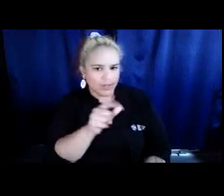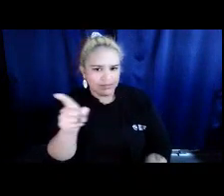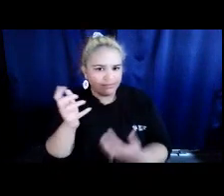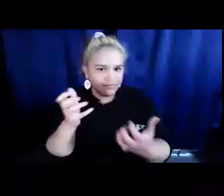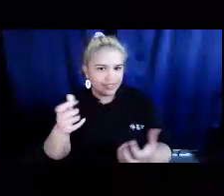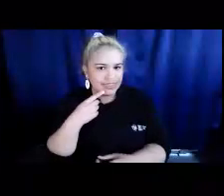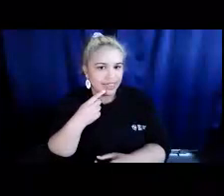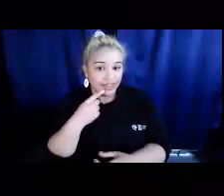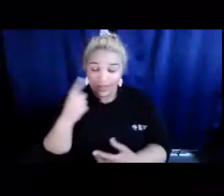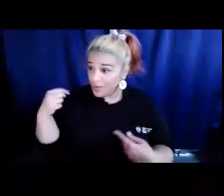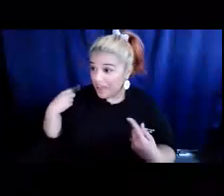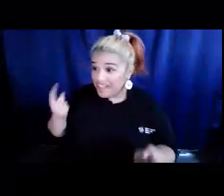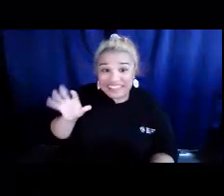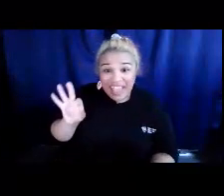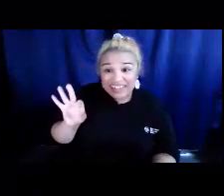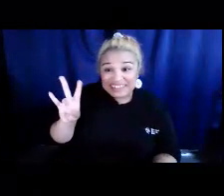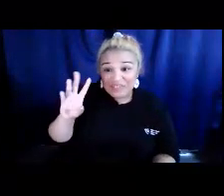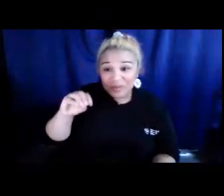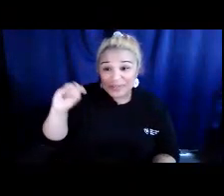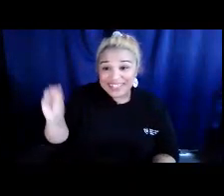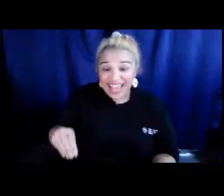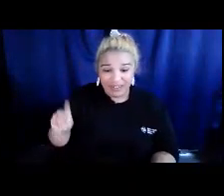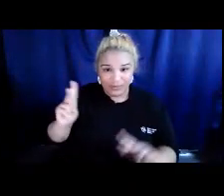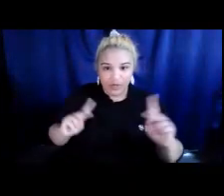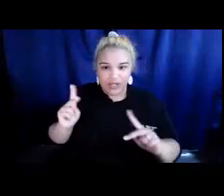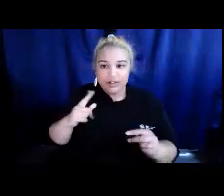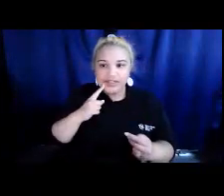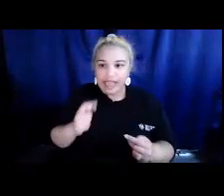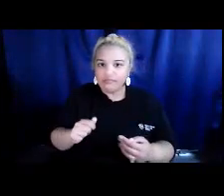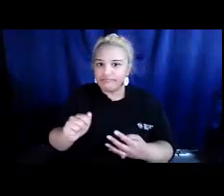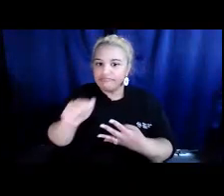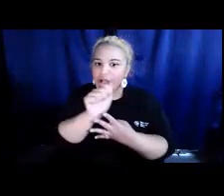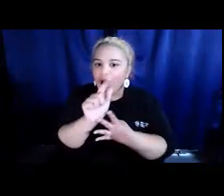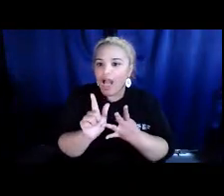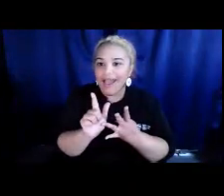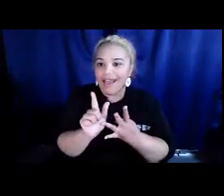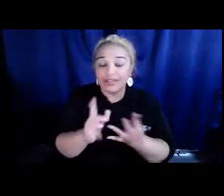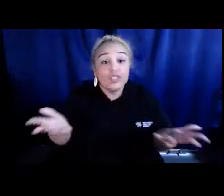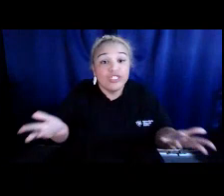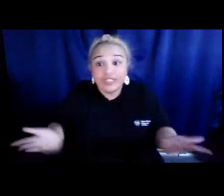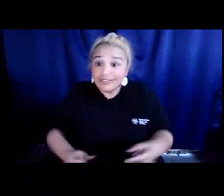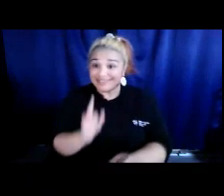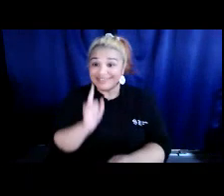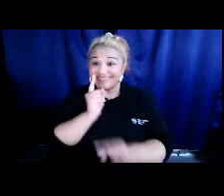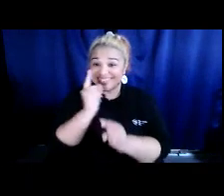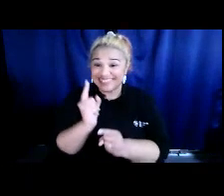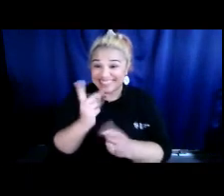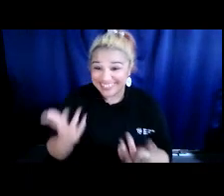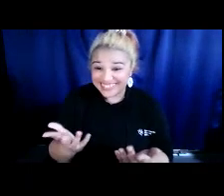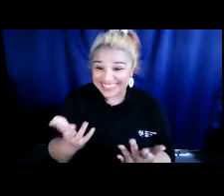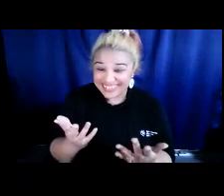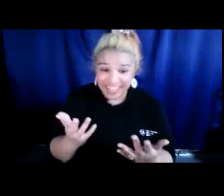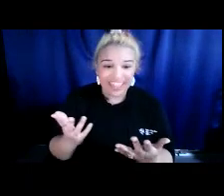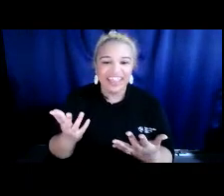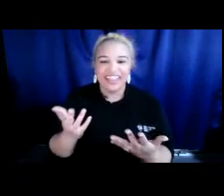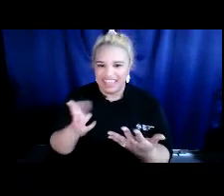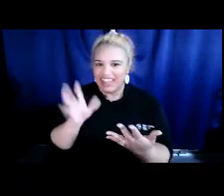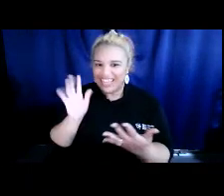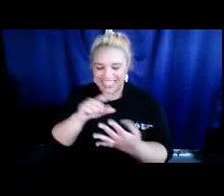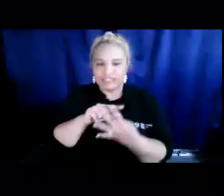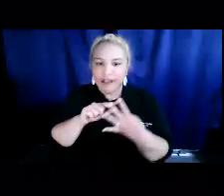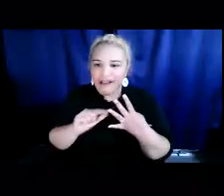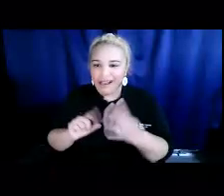is all of the above. And that actually would be the correct answer. So these are all good ways a person may manage